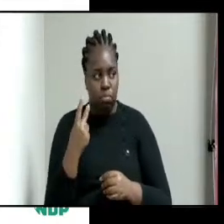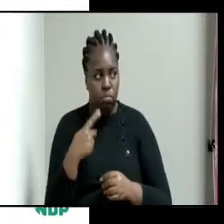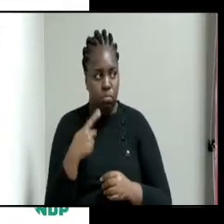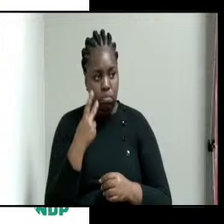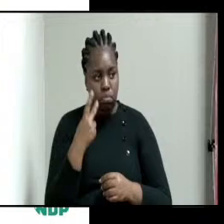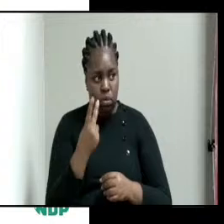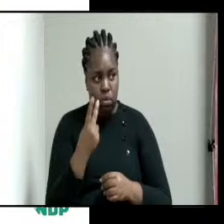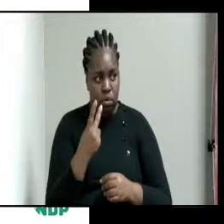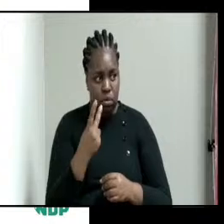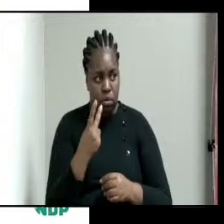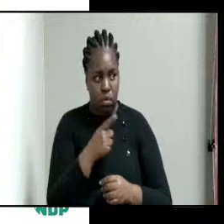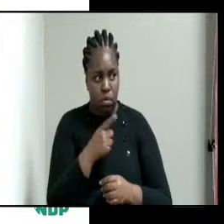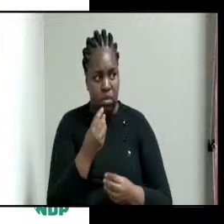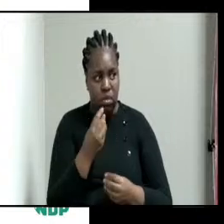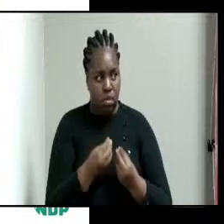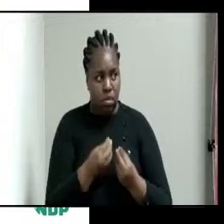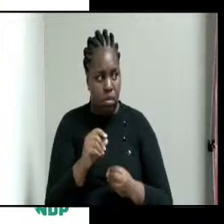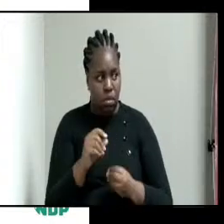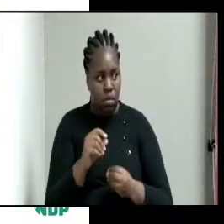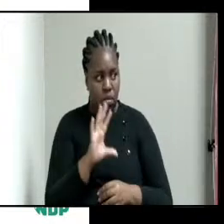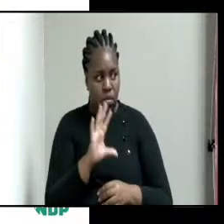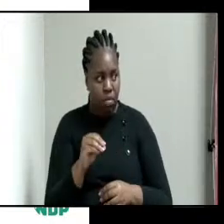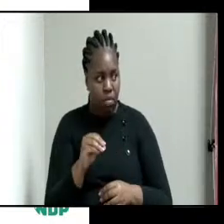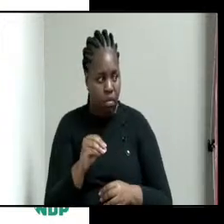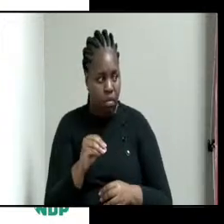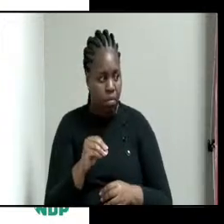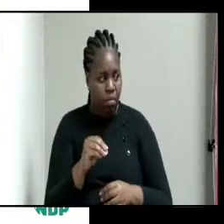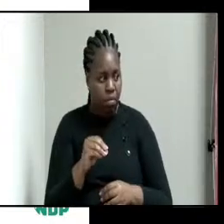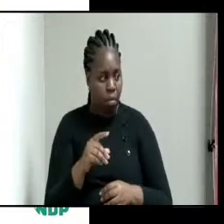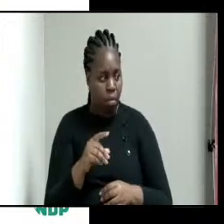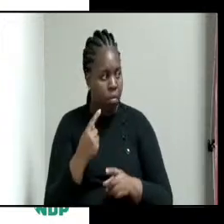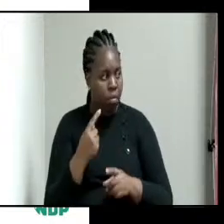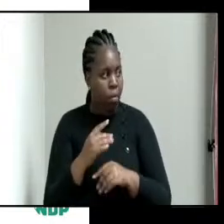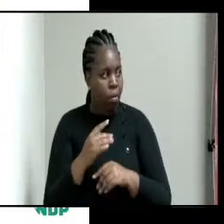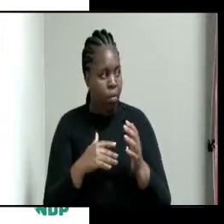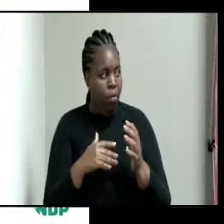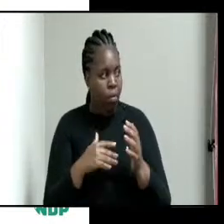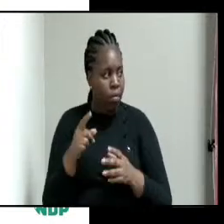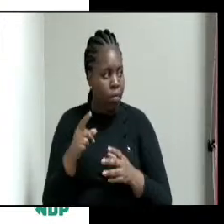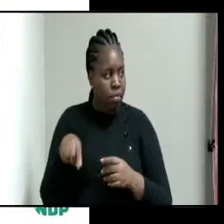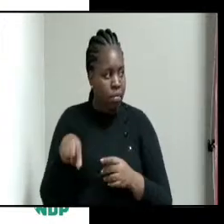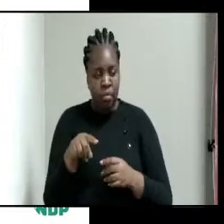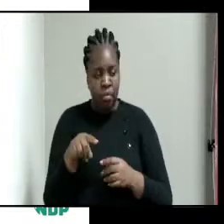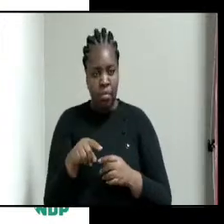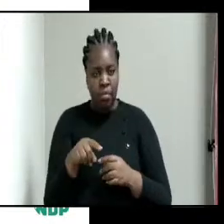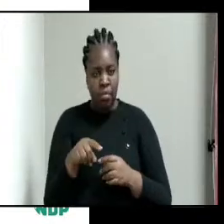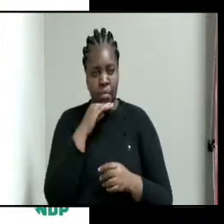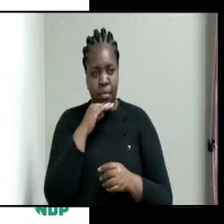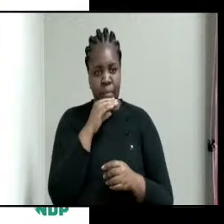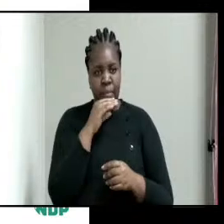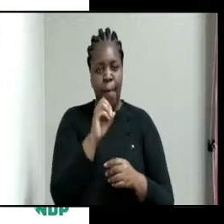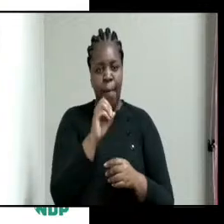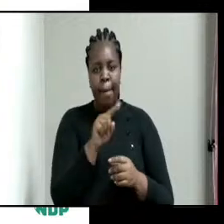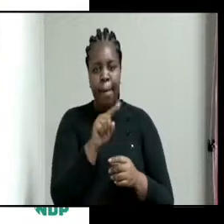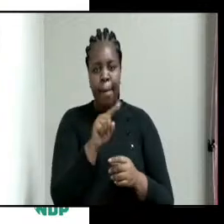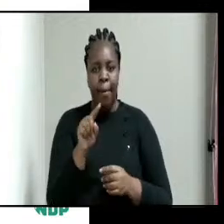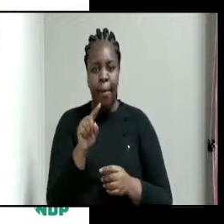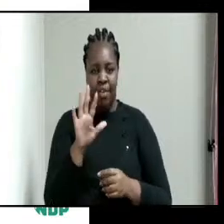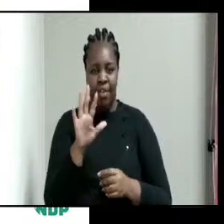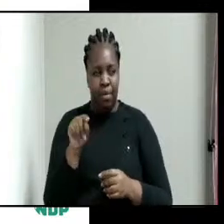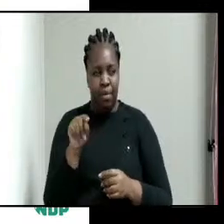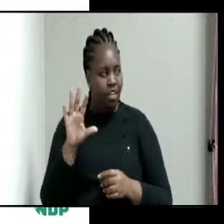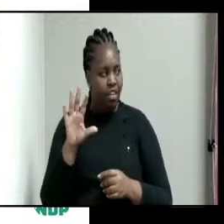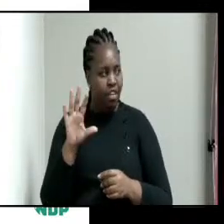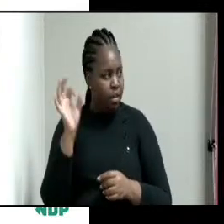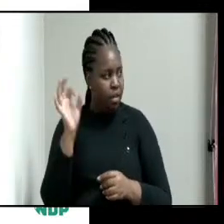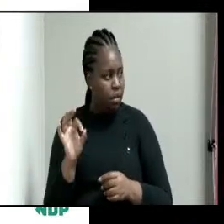we see that for the children in South Africa that are deprived in none of the dimensions, that's 0, is 5.5%